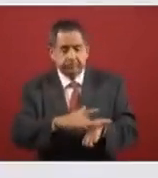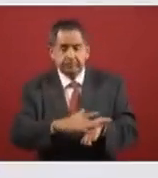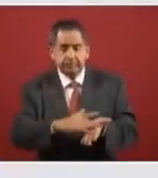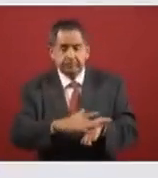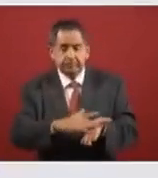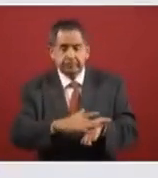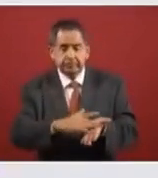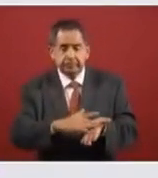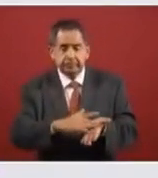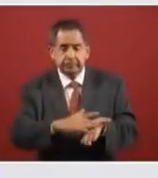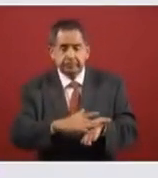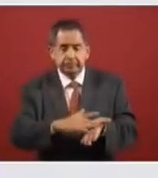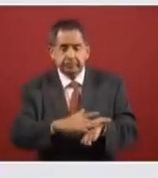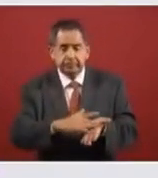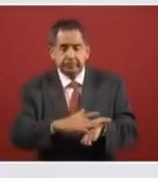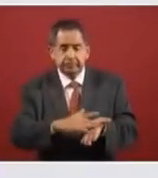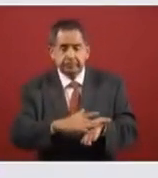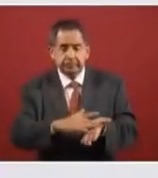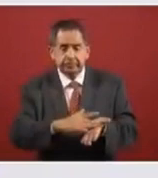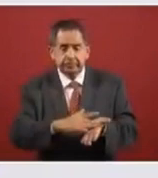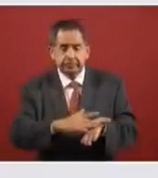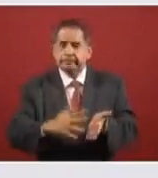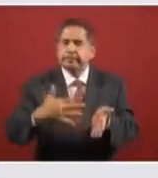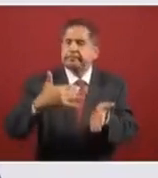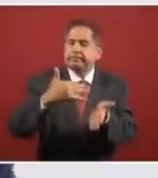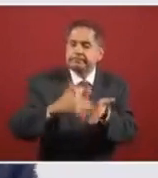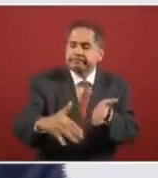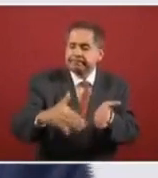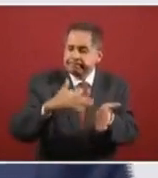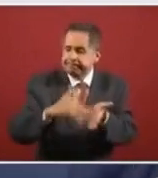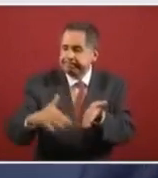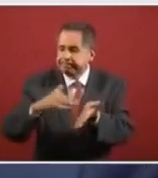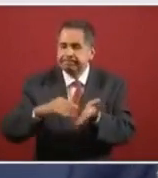to encourage letter reading